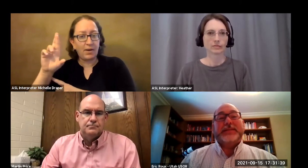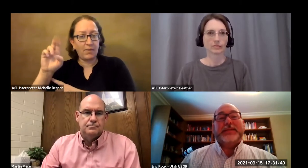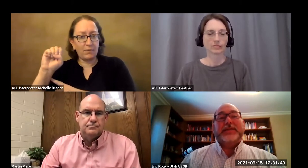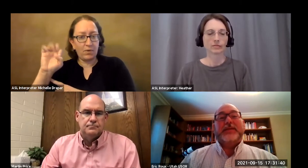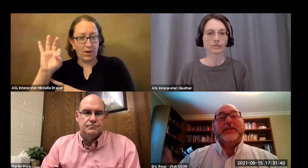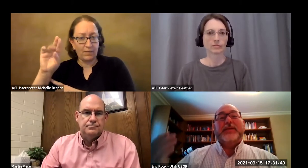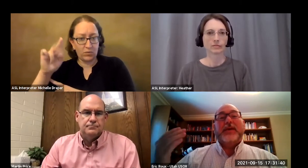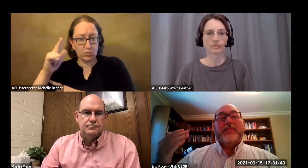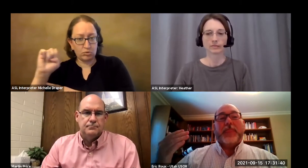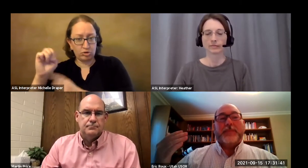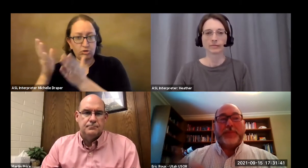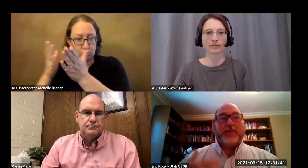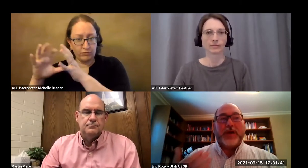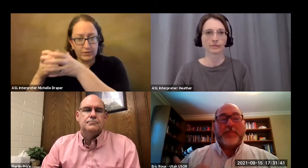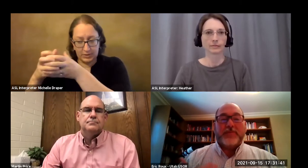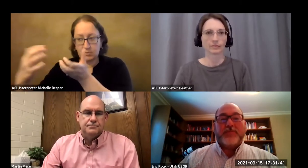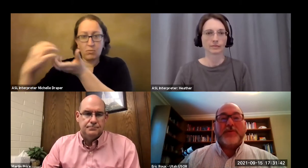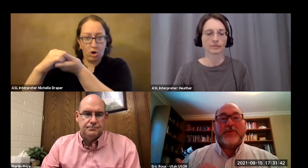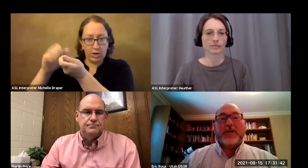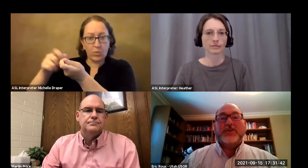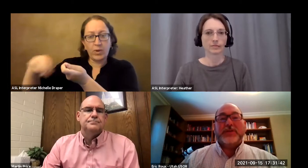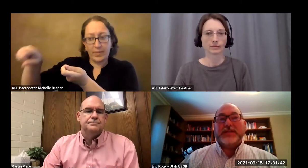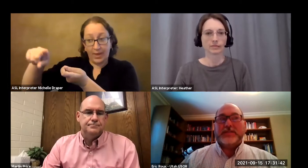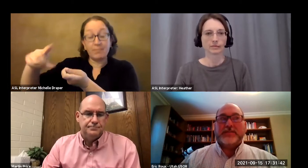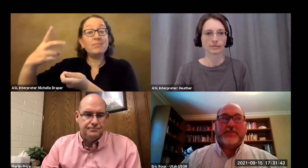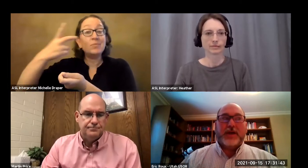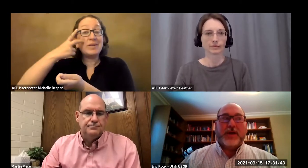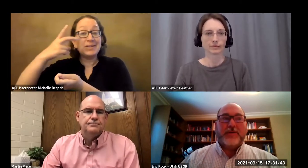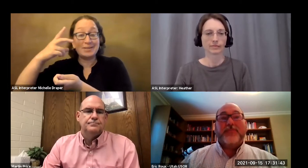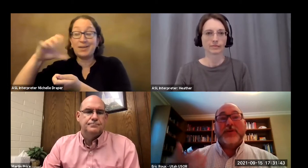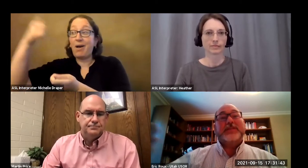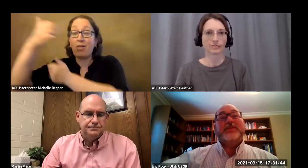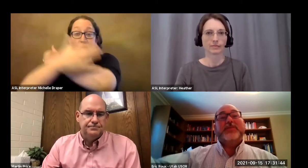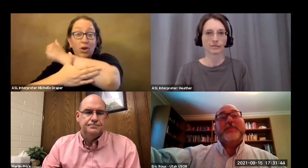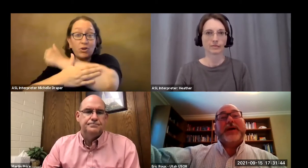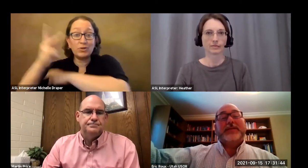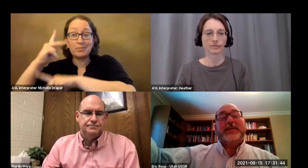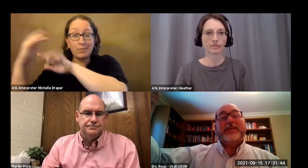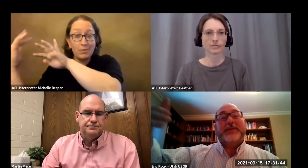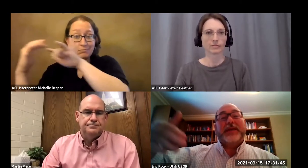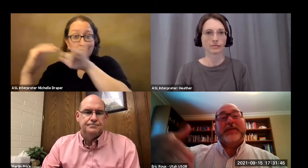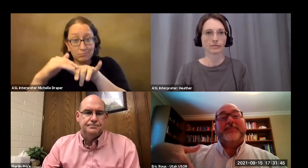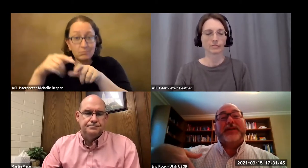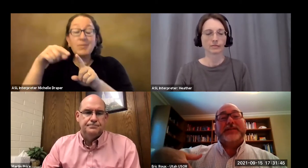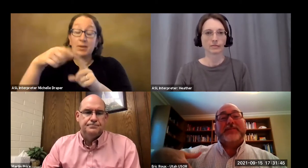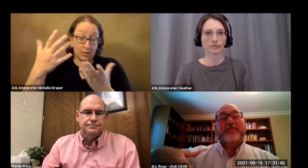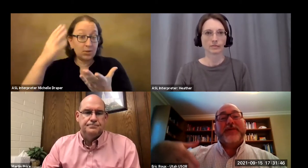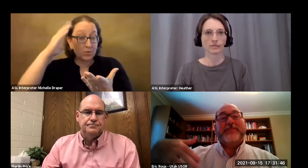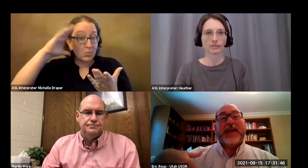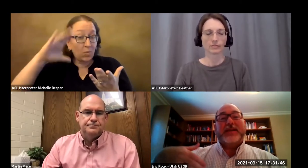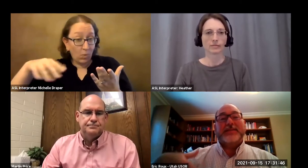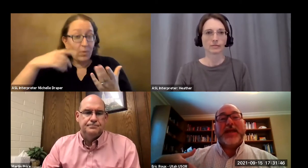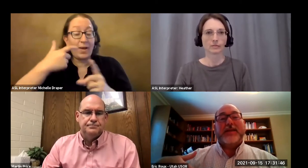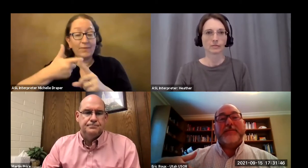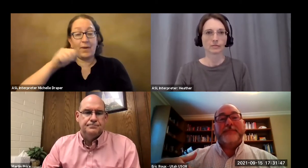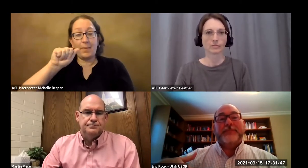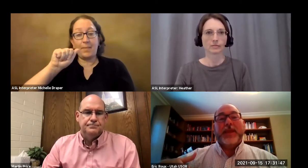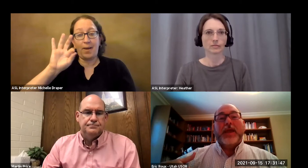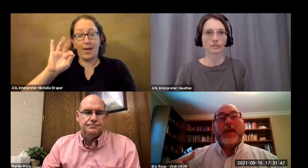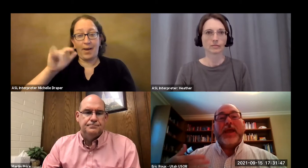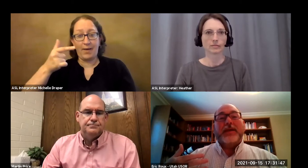to see people come in from other countries. For instance, we're about to get a big influx in from